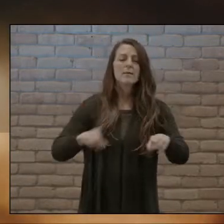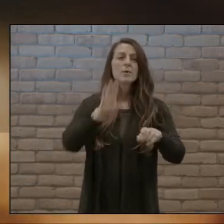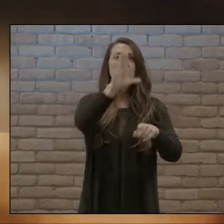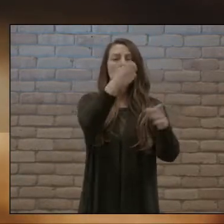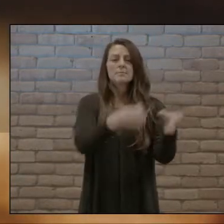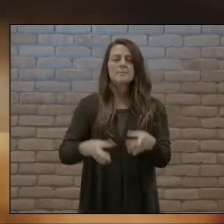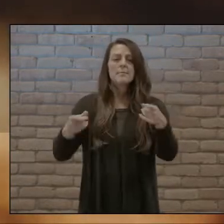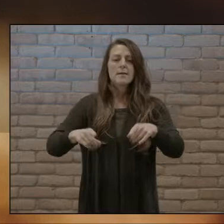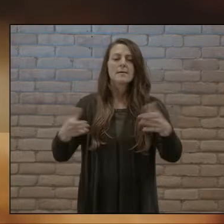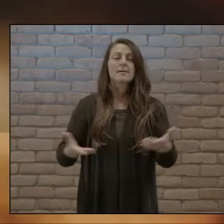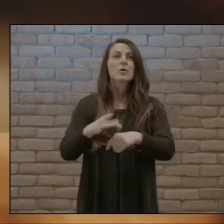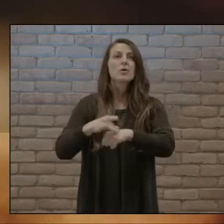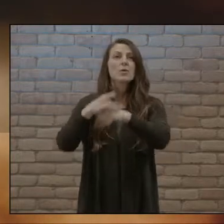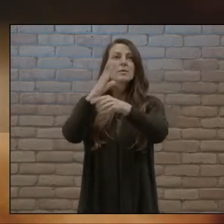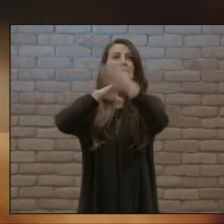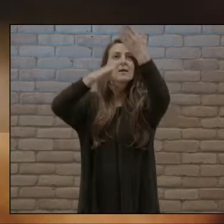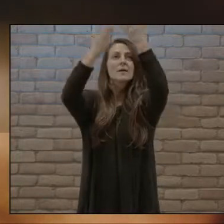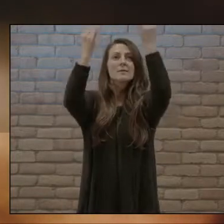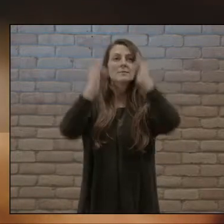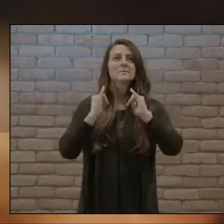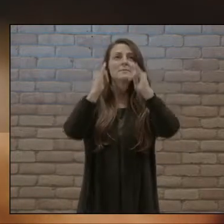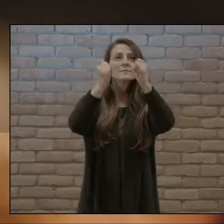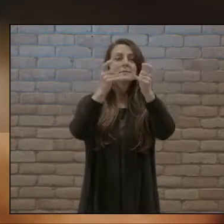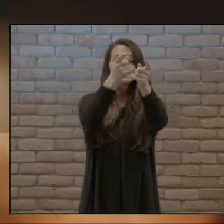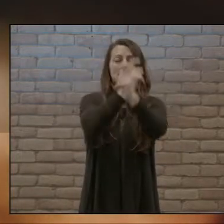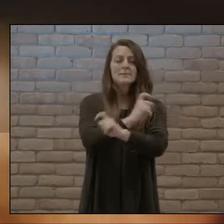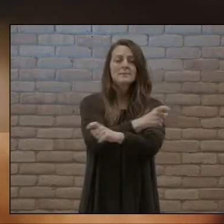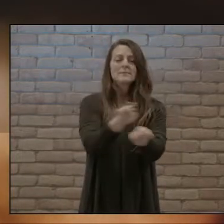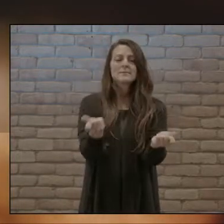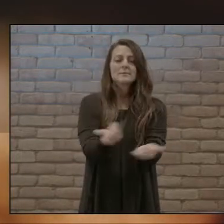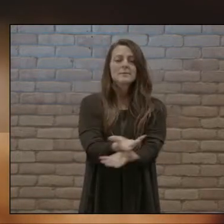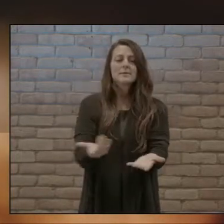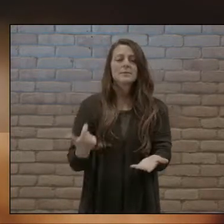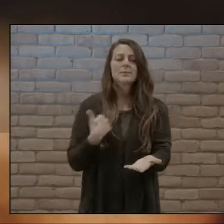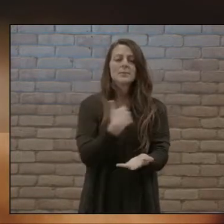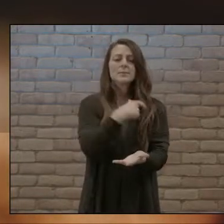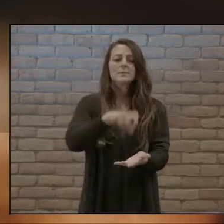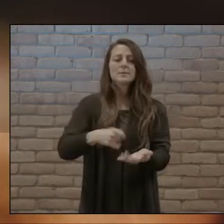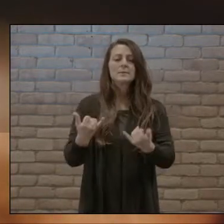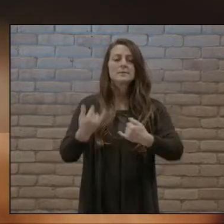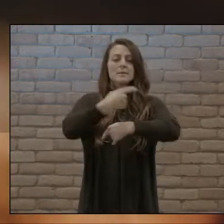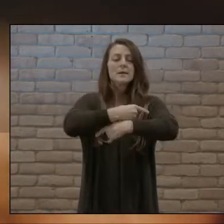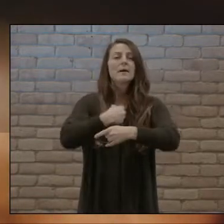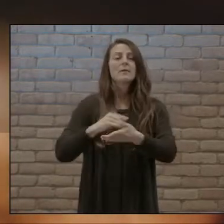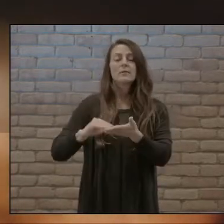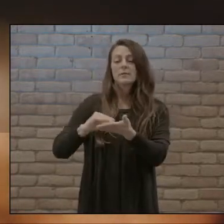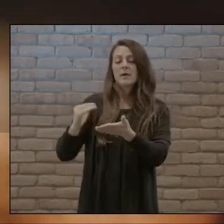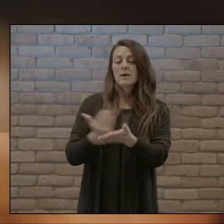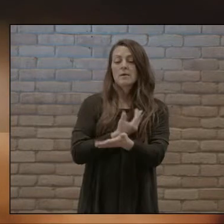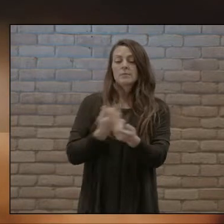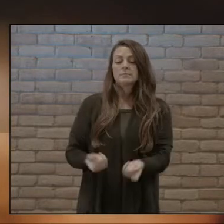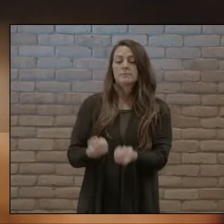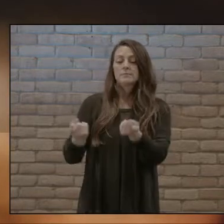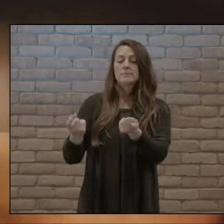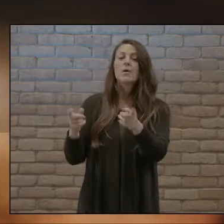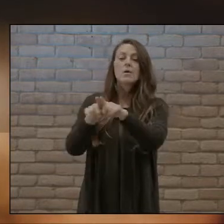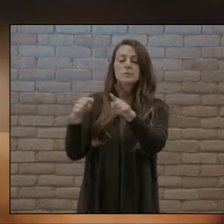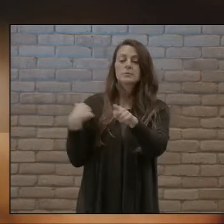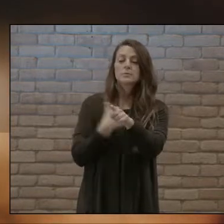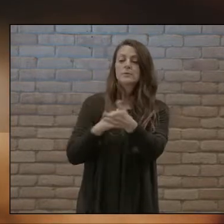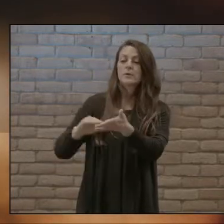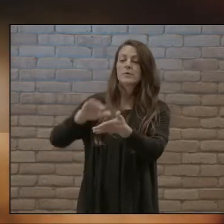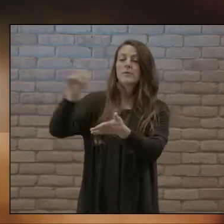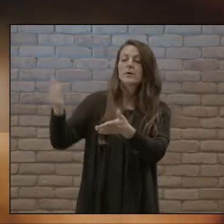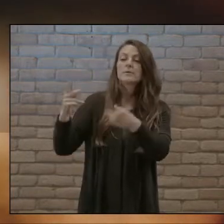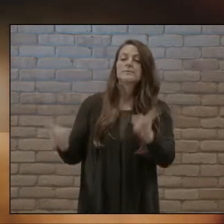be done, on earth as it is in heaven. Give us this day our daily bread, and forgive us our trespasses, as we